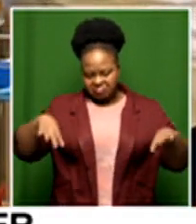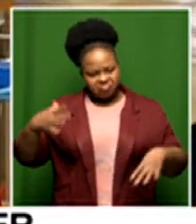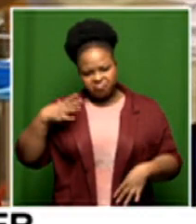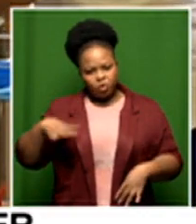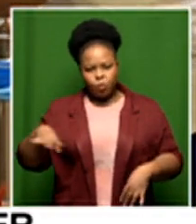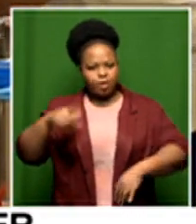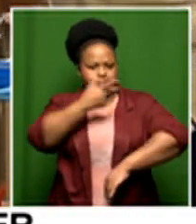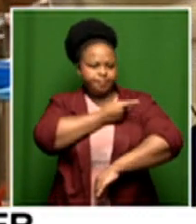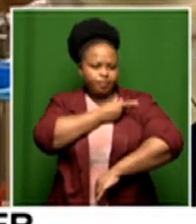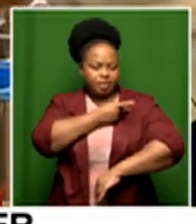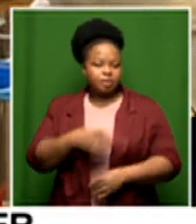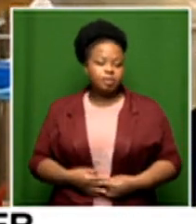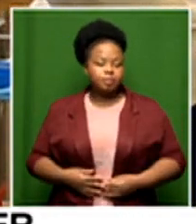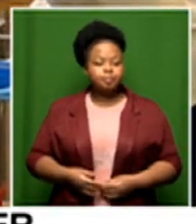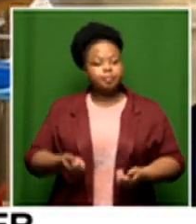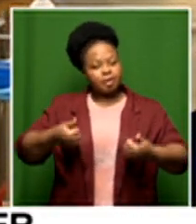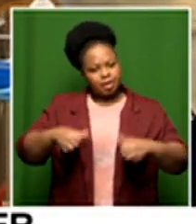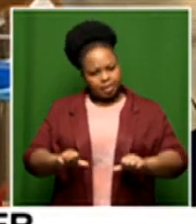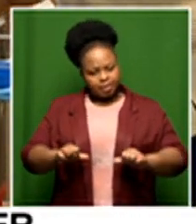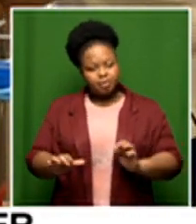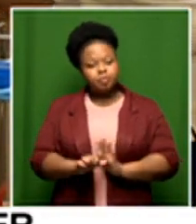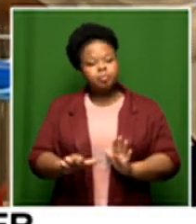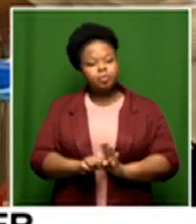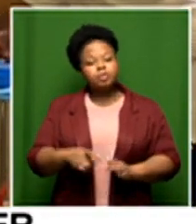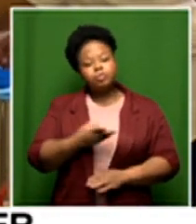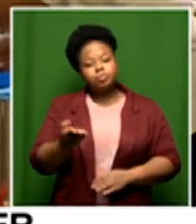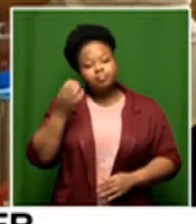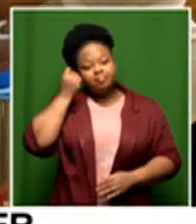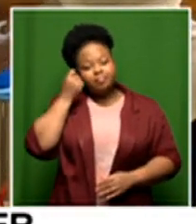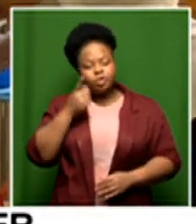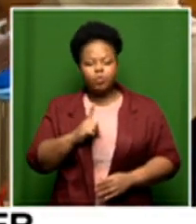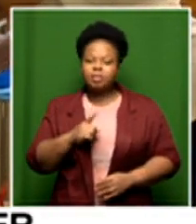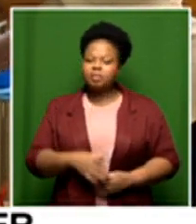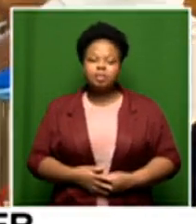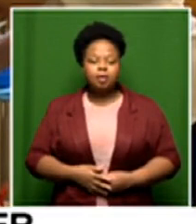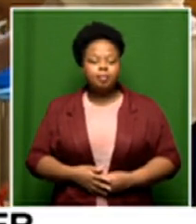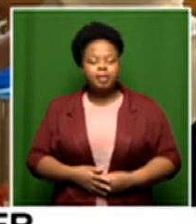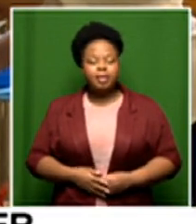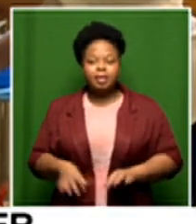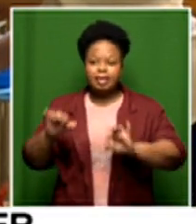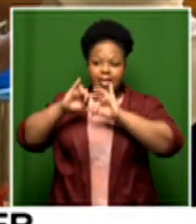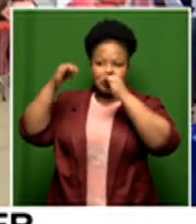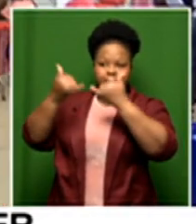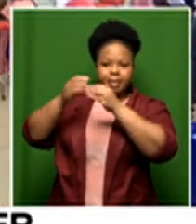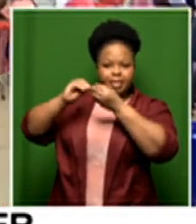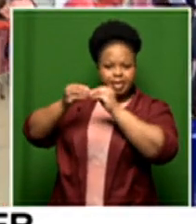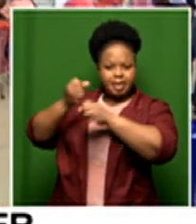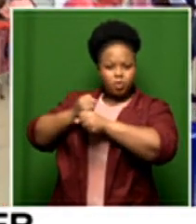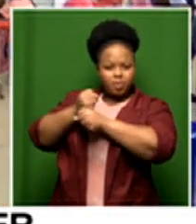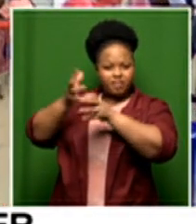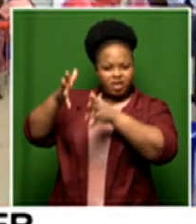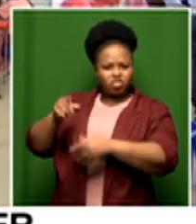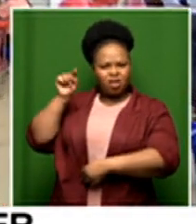the vaccine. So now the next thing that is important to understand, that none of the manufacturers out there